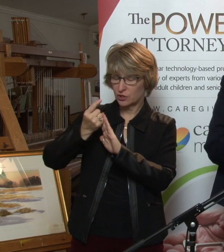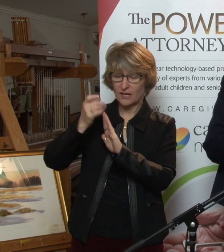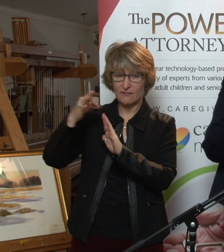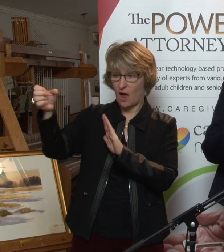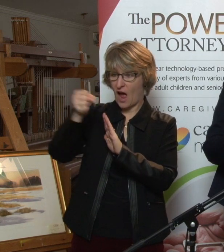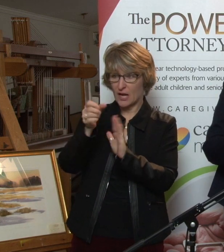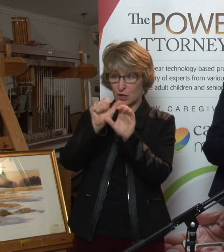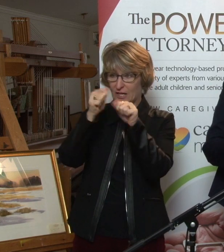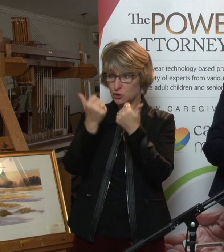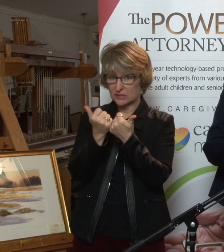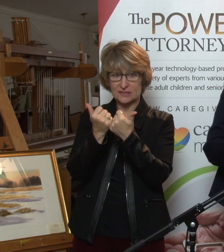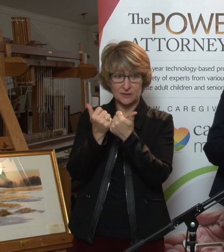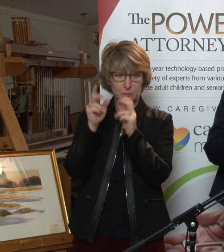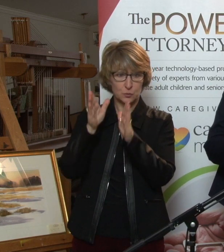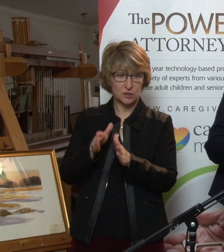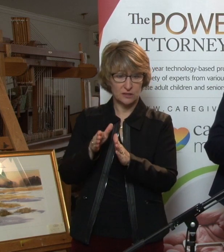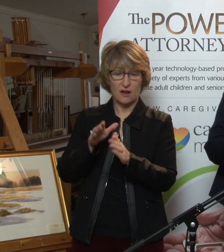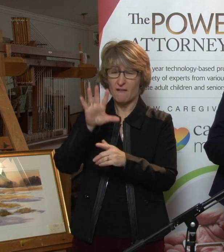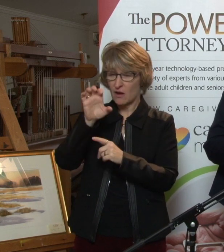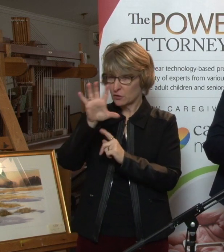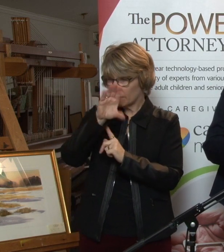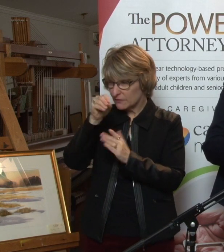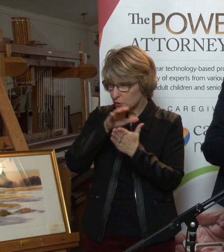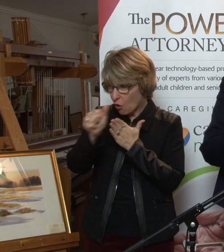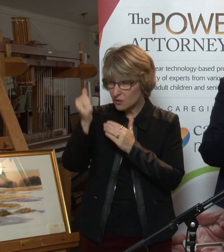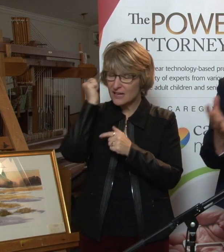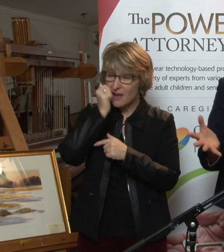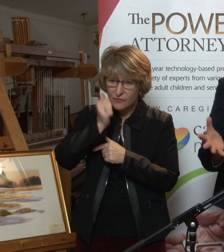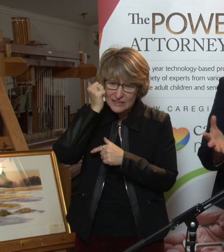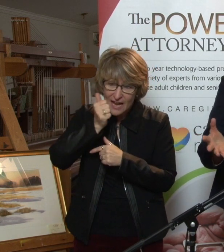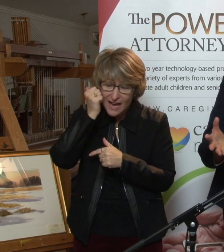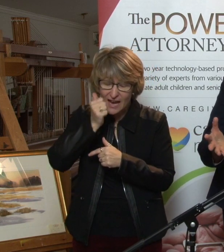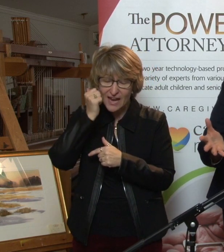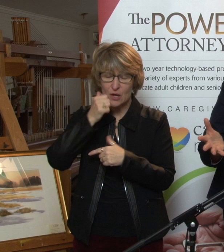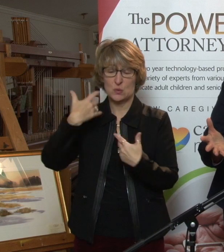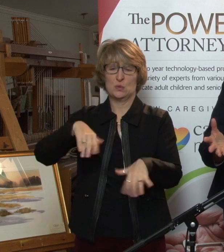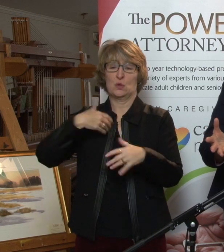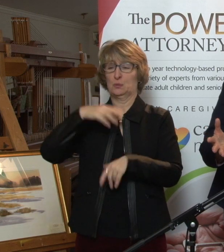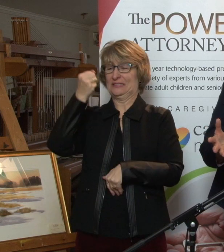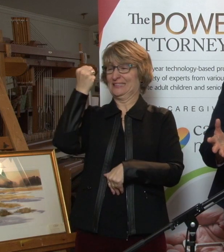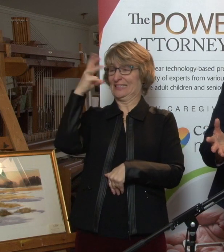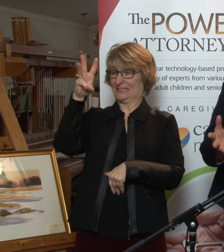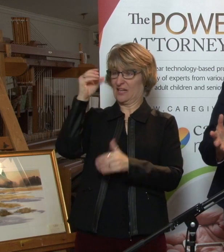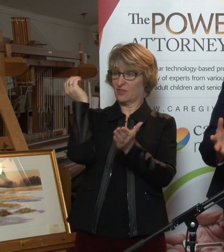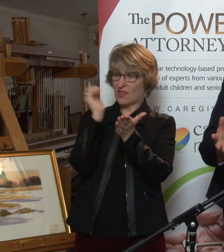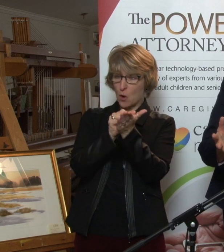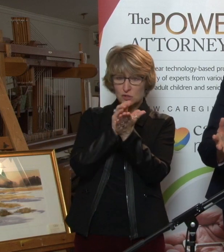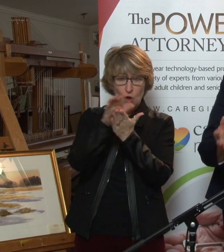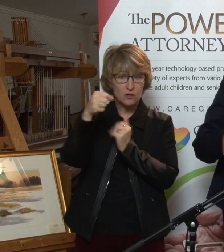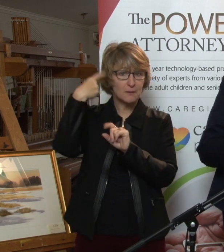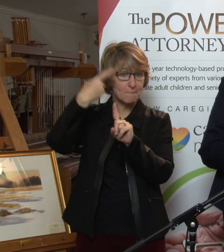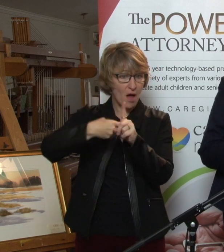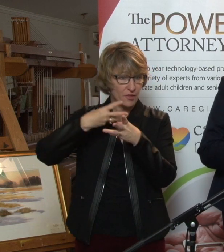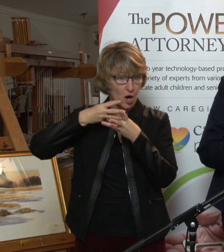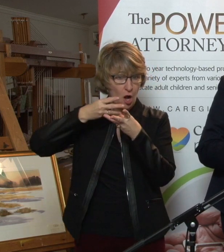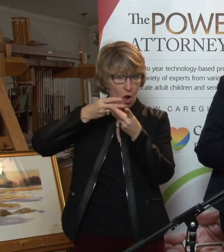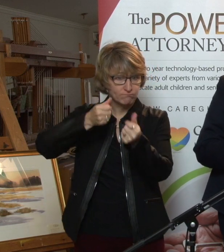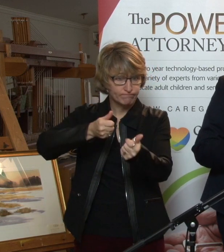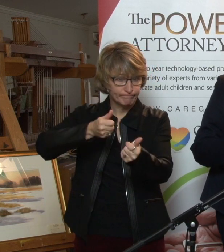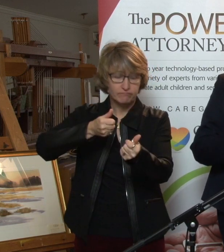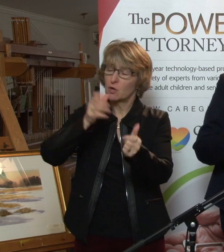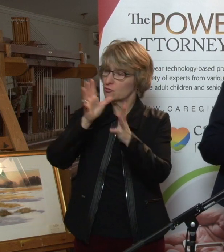agency. That's $550 a day, which turns out to be $16,000 a month. It's a lot of